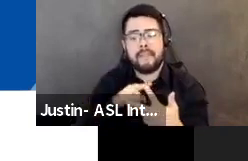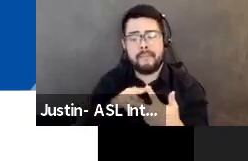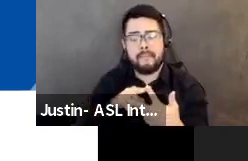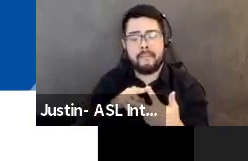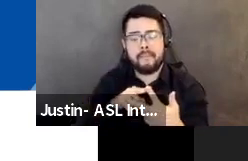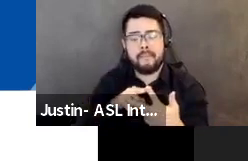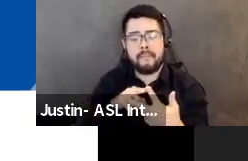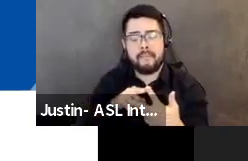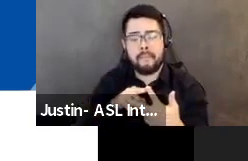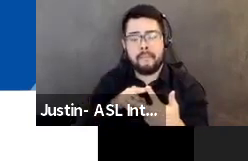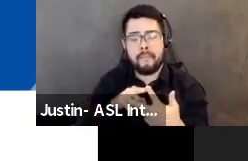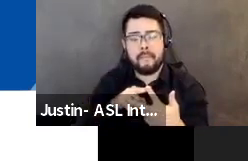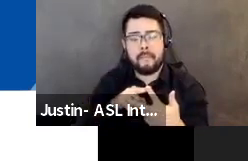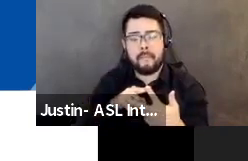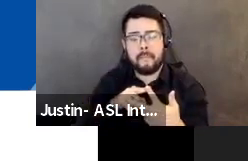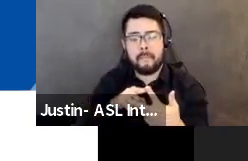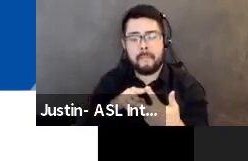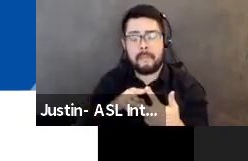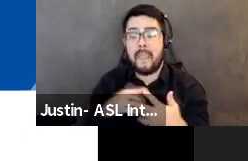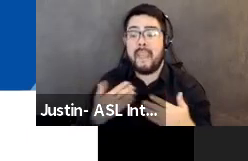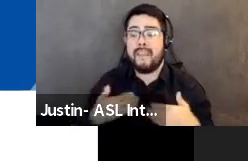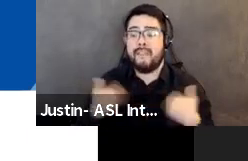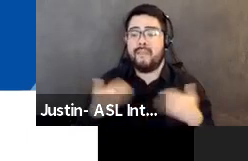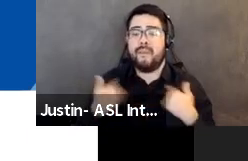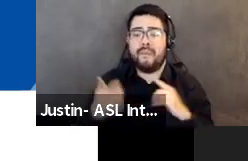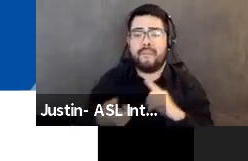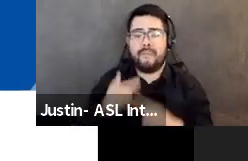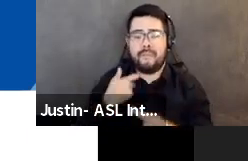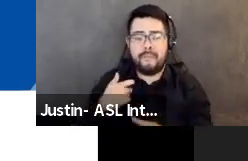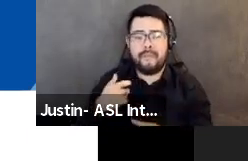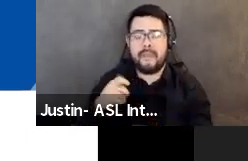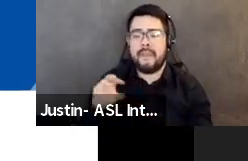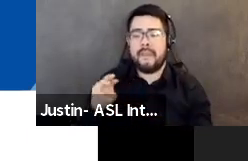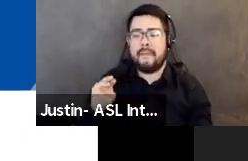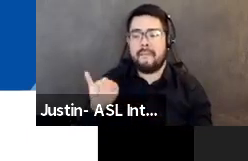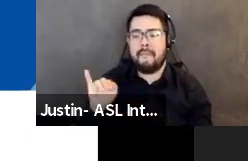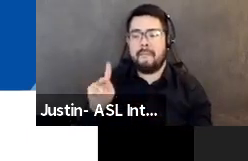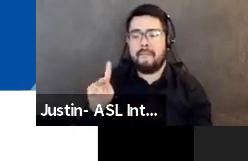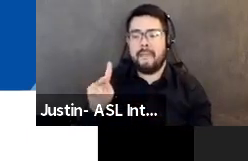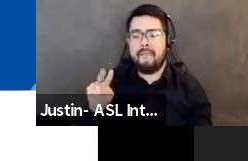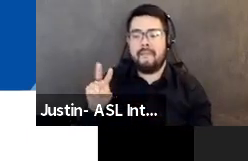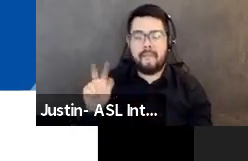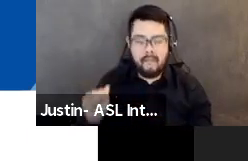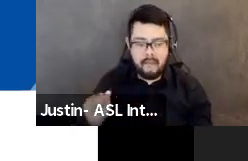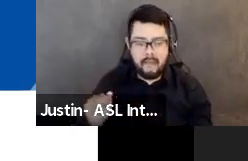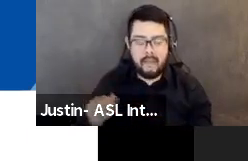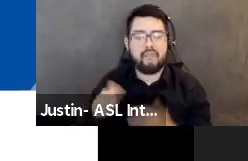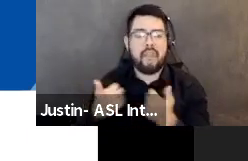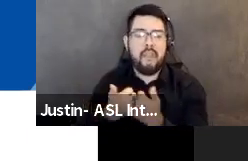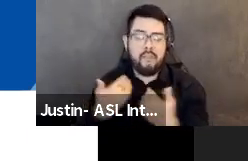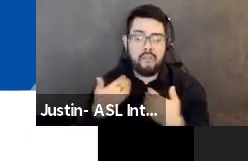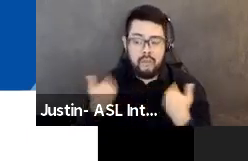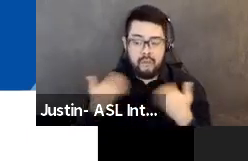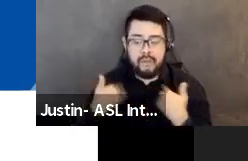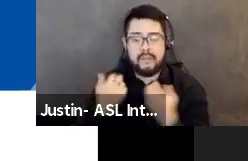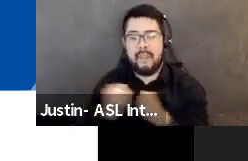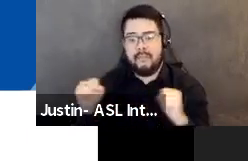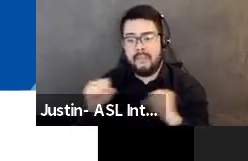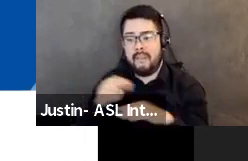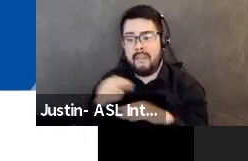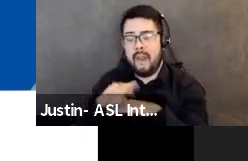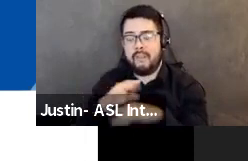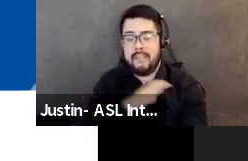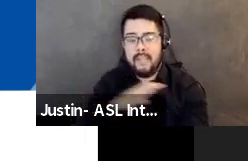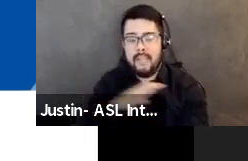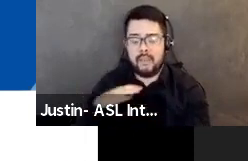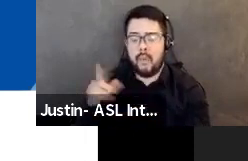working with youth from the mikvah challenge you safety advisory council we're looking to develop a training and measurement